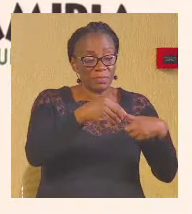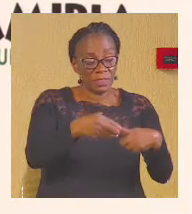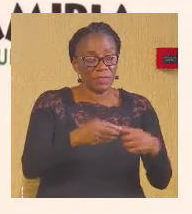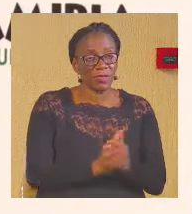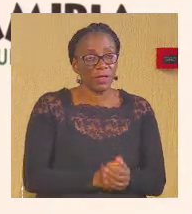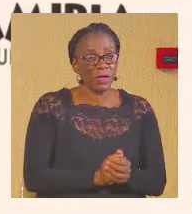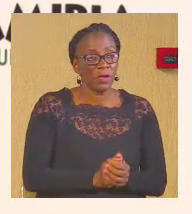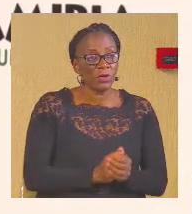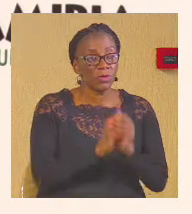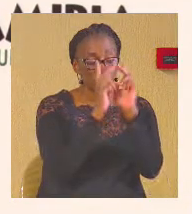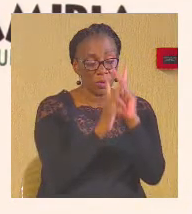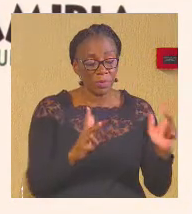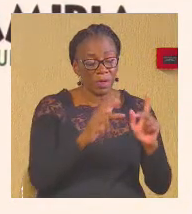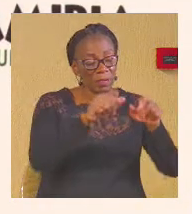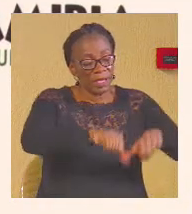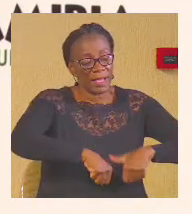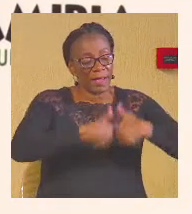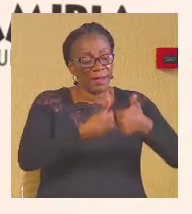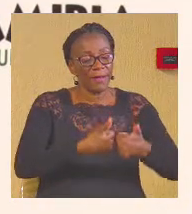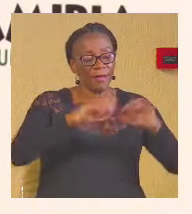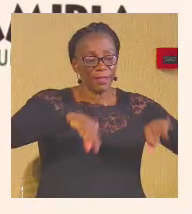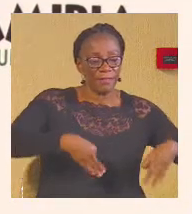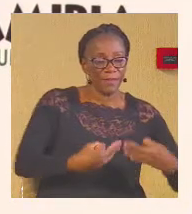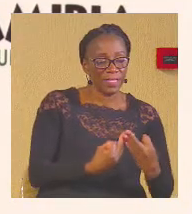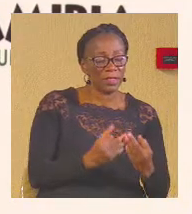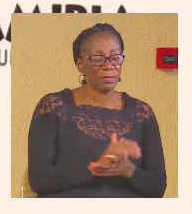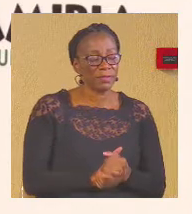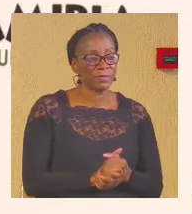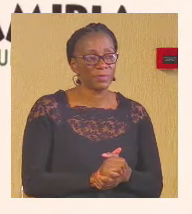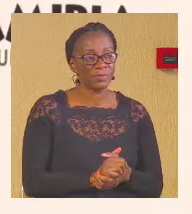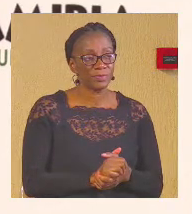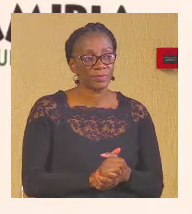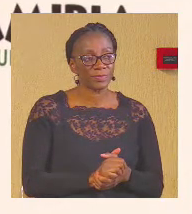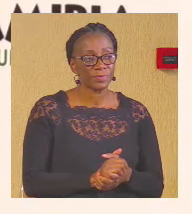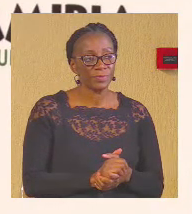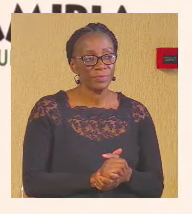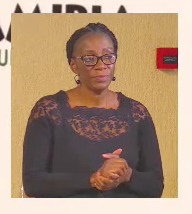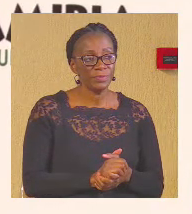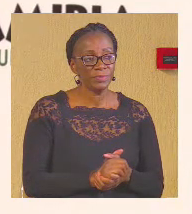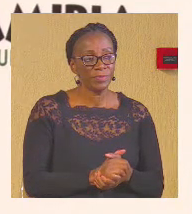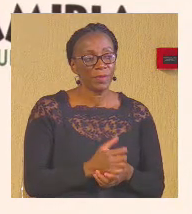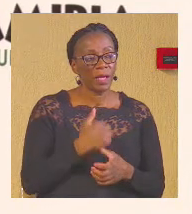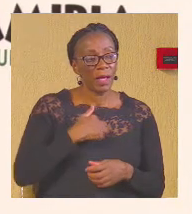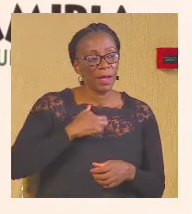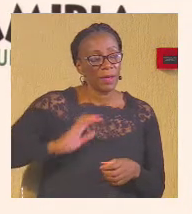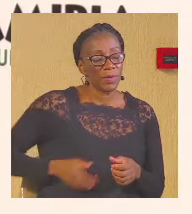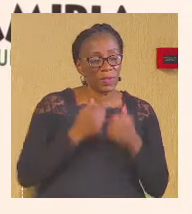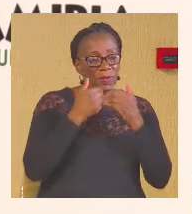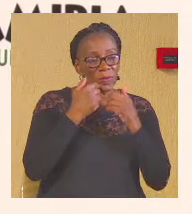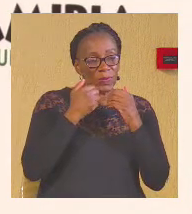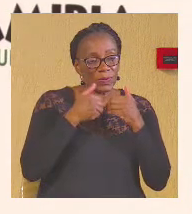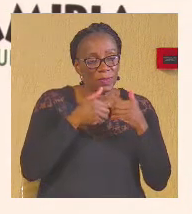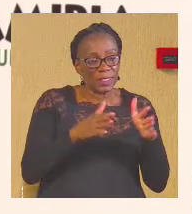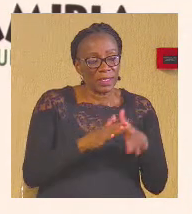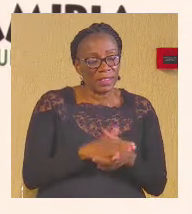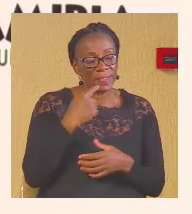health infrastructure in general. And I want to start by saying that